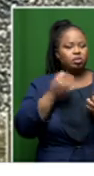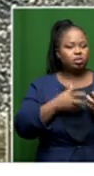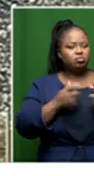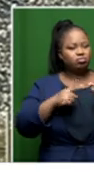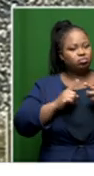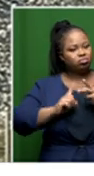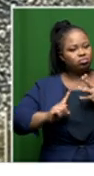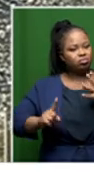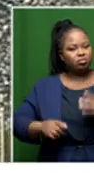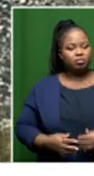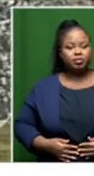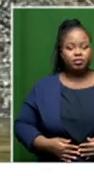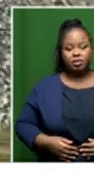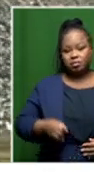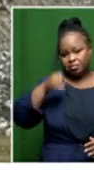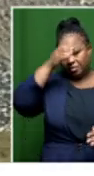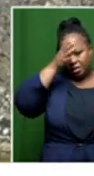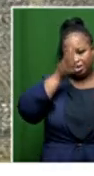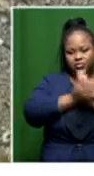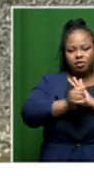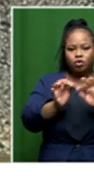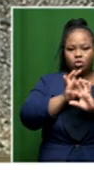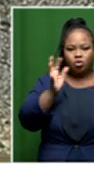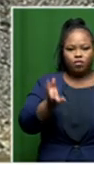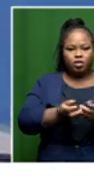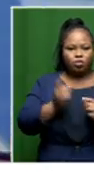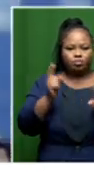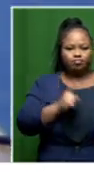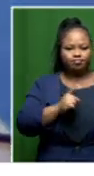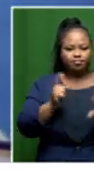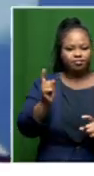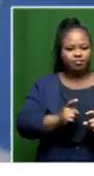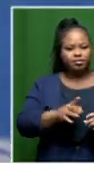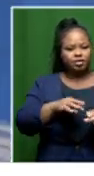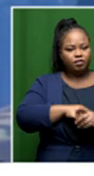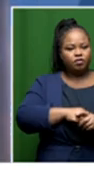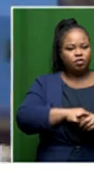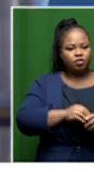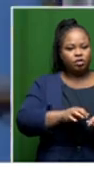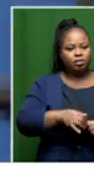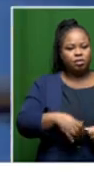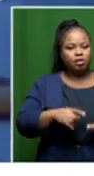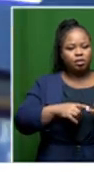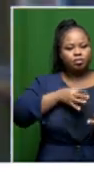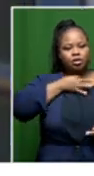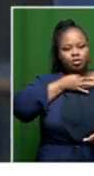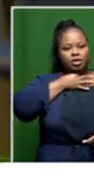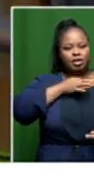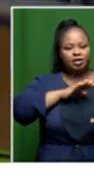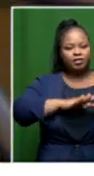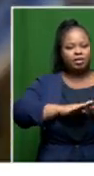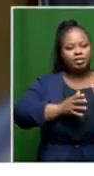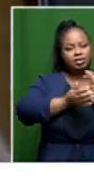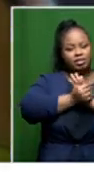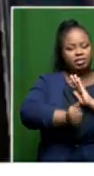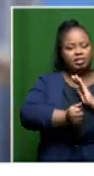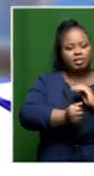various experts from all over the world were involved in the project with anglo-americans stating that skills